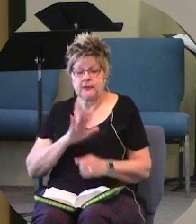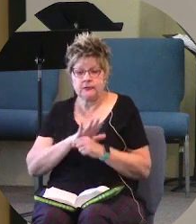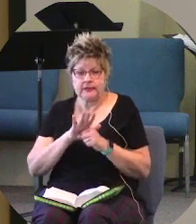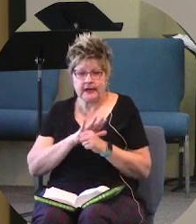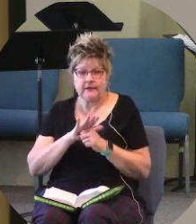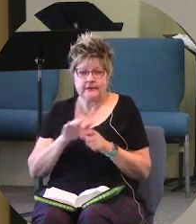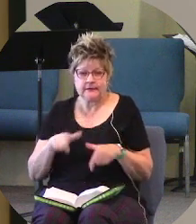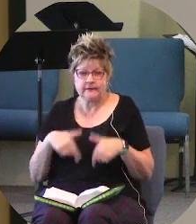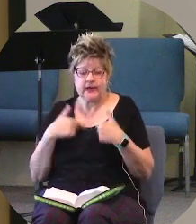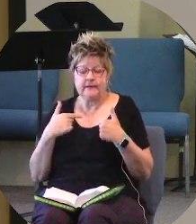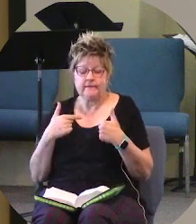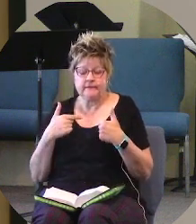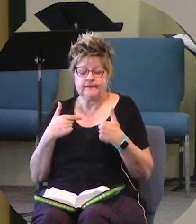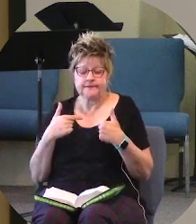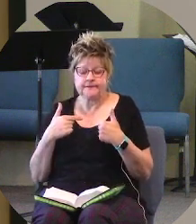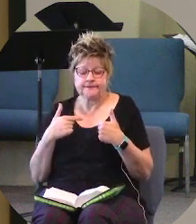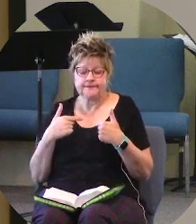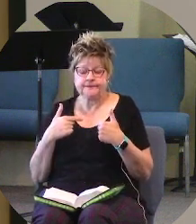of life